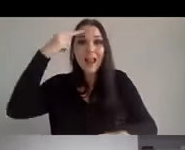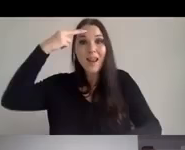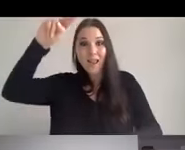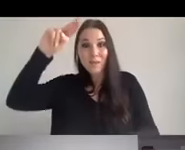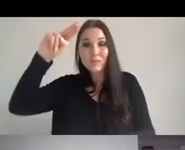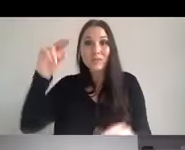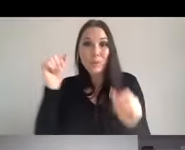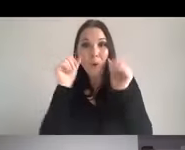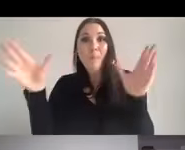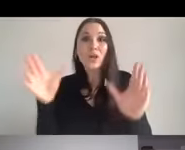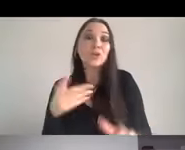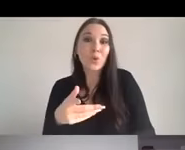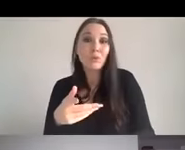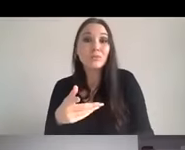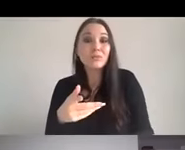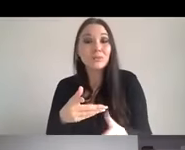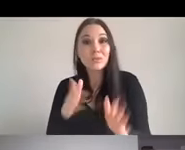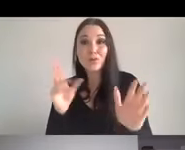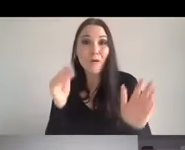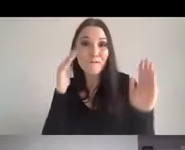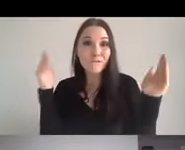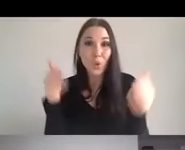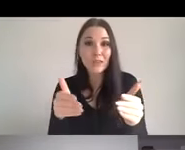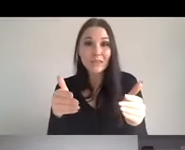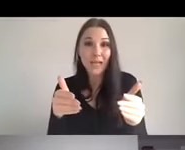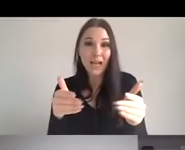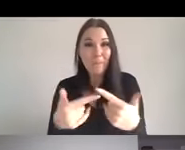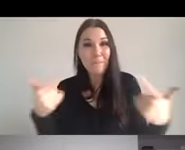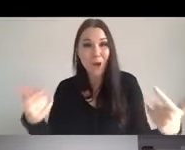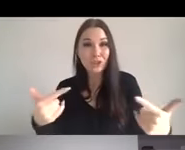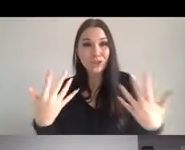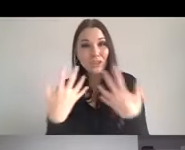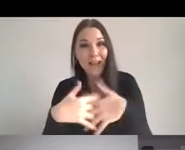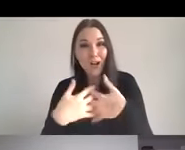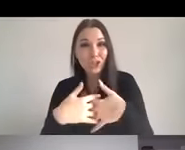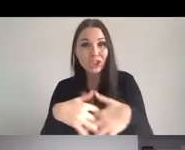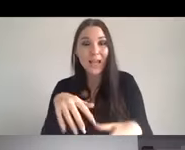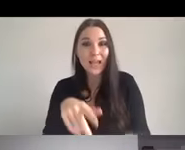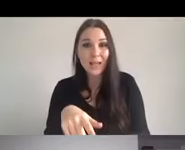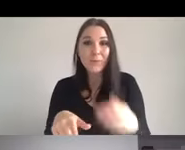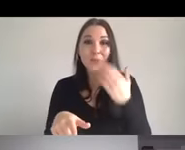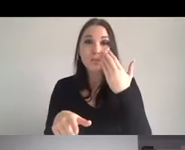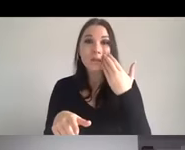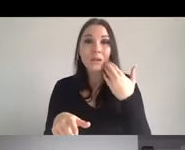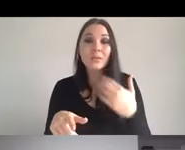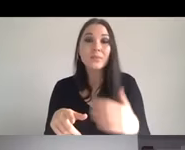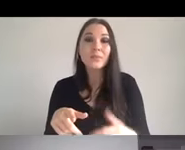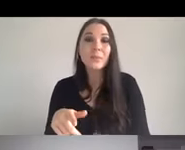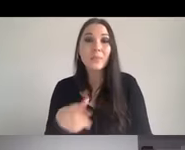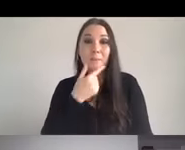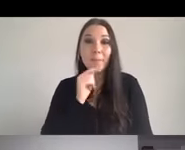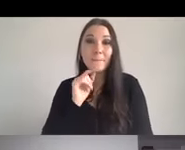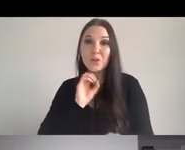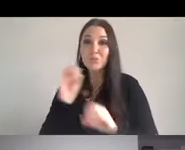very, very important. So it's not focusing that much on the technology. Also, everyone is throwing out the